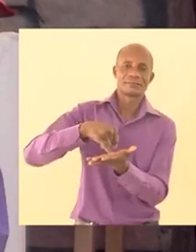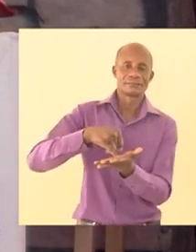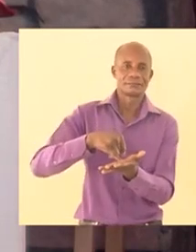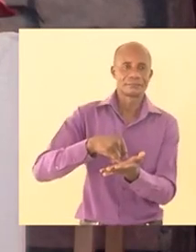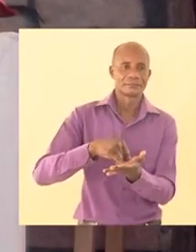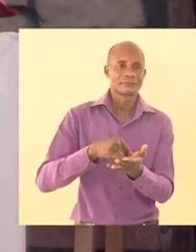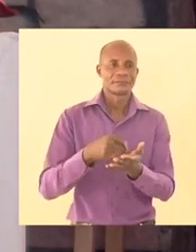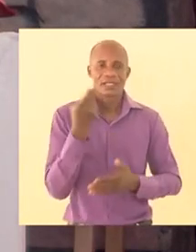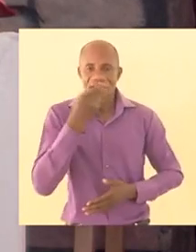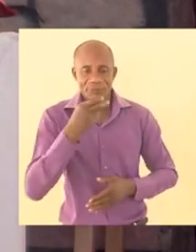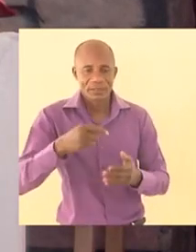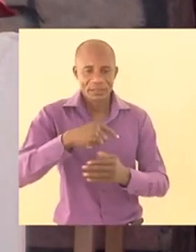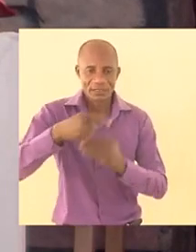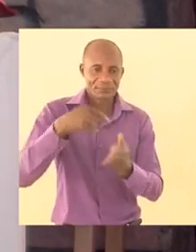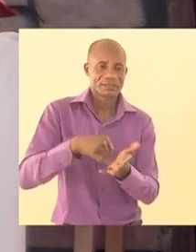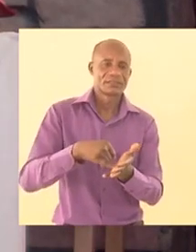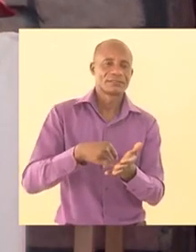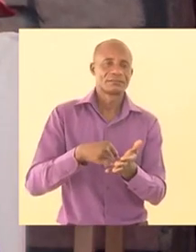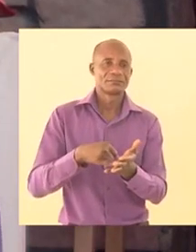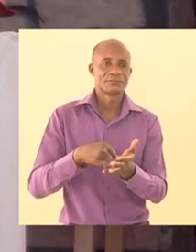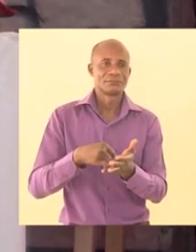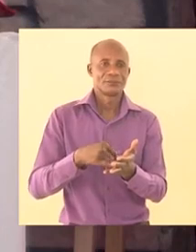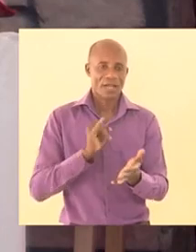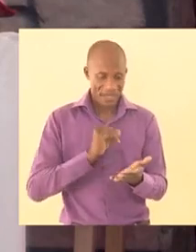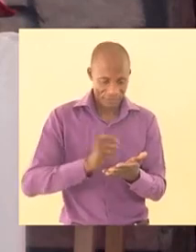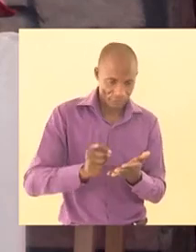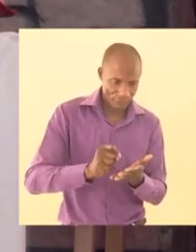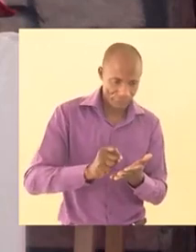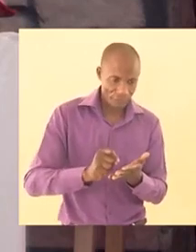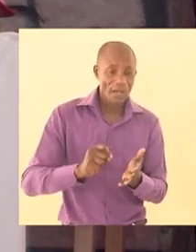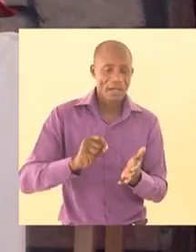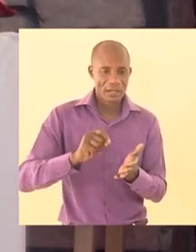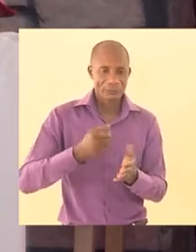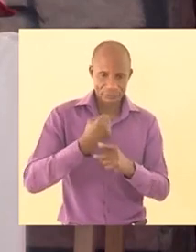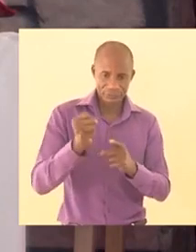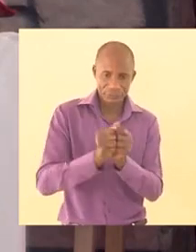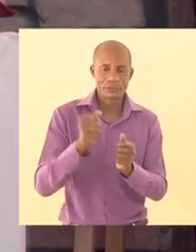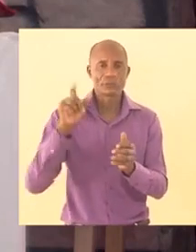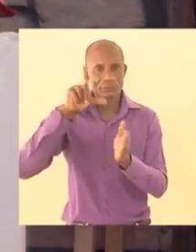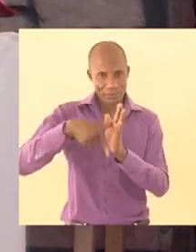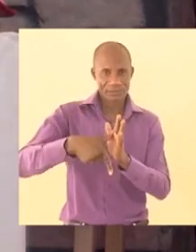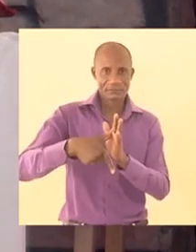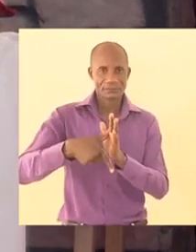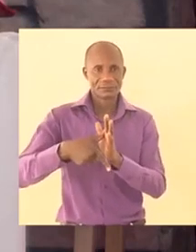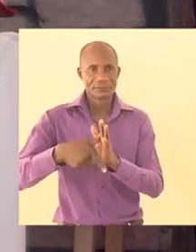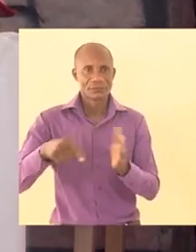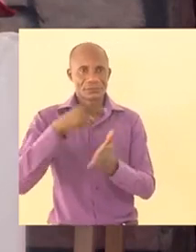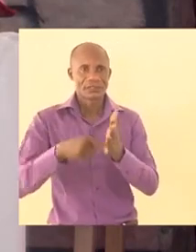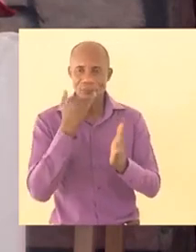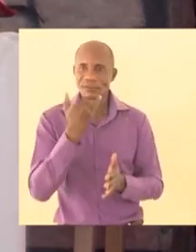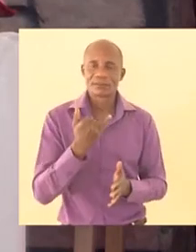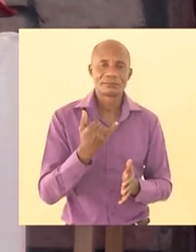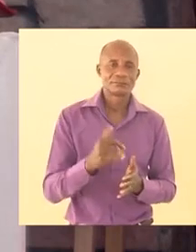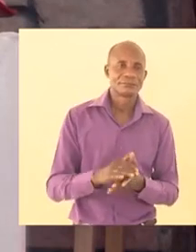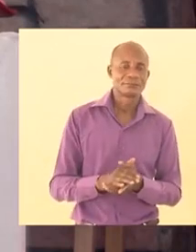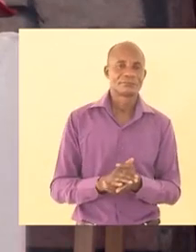And I was speaking about this somewhere, and somebody says, no, I mean, I wrote something which I will share with you after Mass, and I said that this is a perversion. And the person says, by my saying